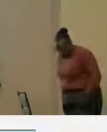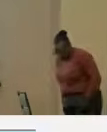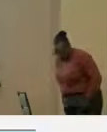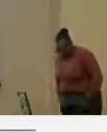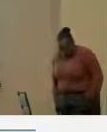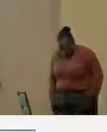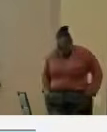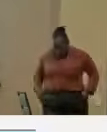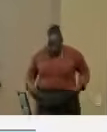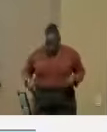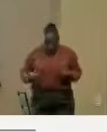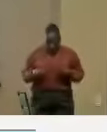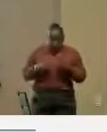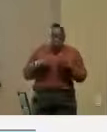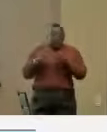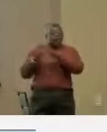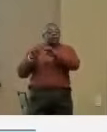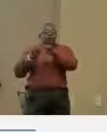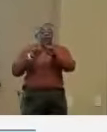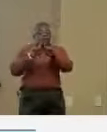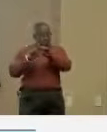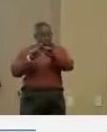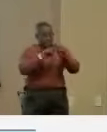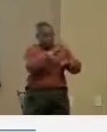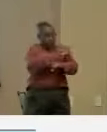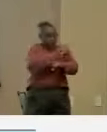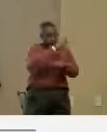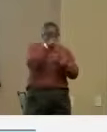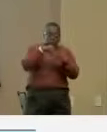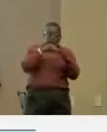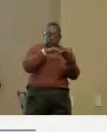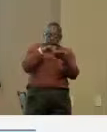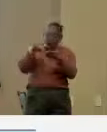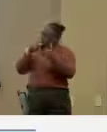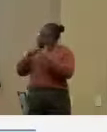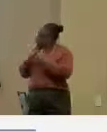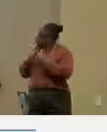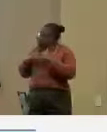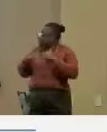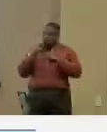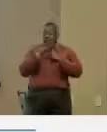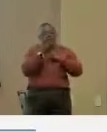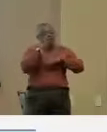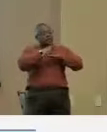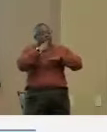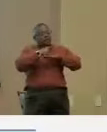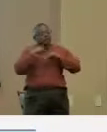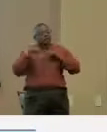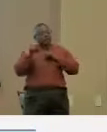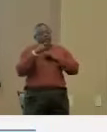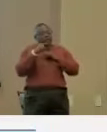shown continue to be in the study. They resolved their cytokine release syndrome within a couple of days and their